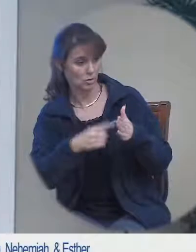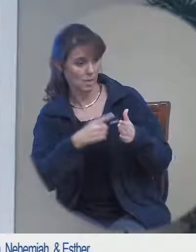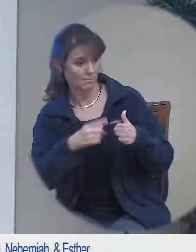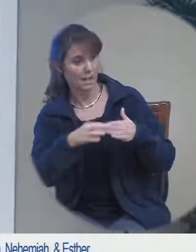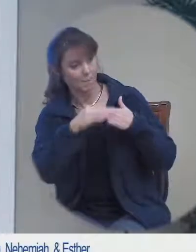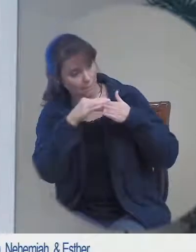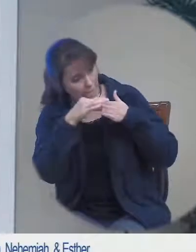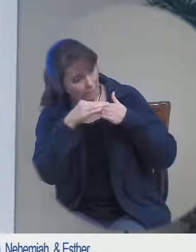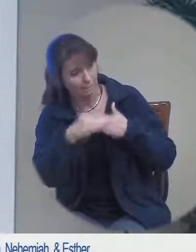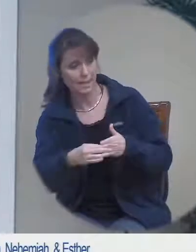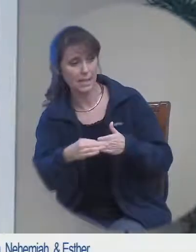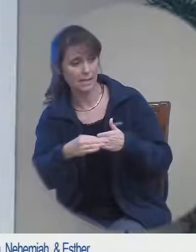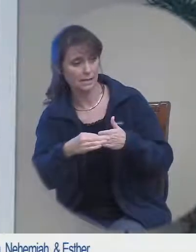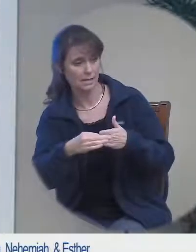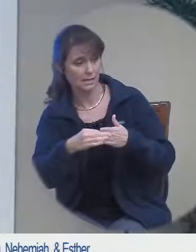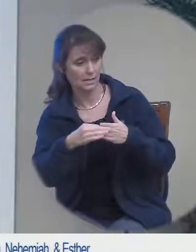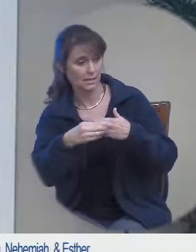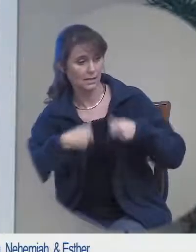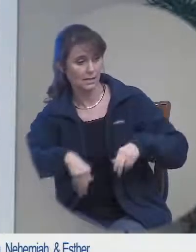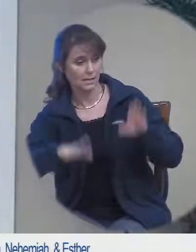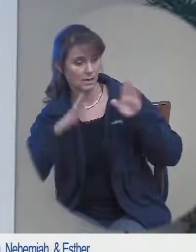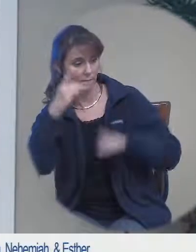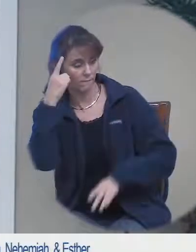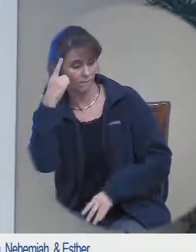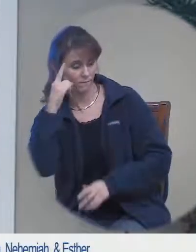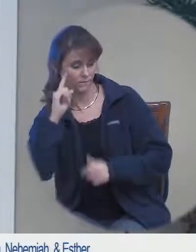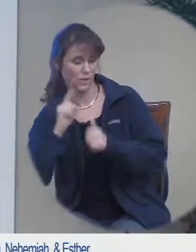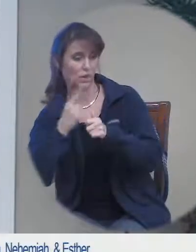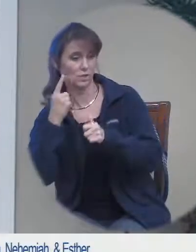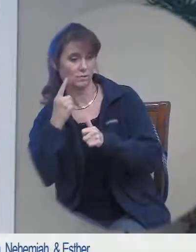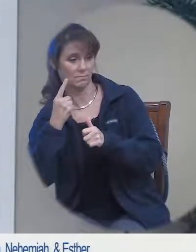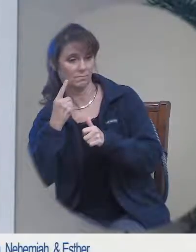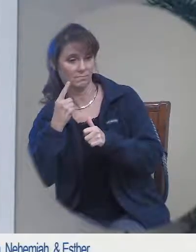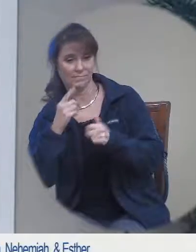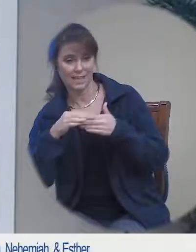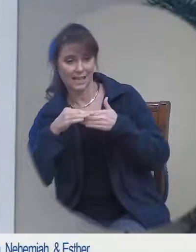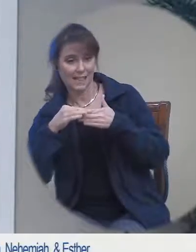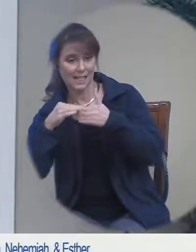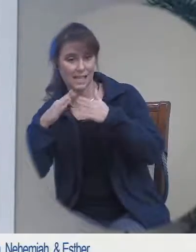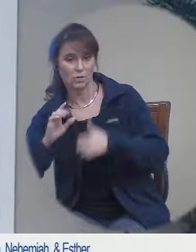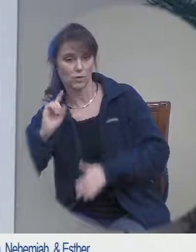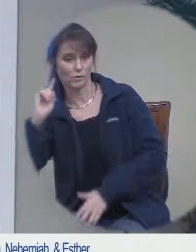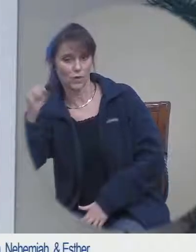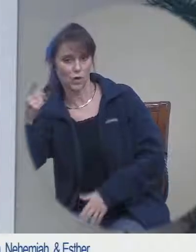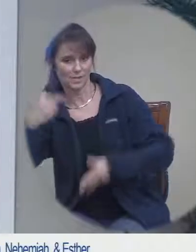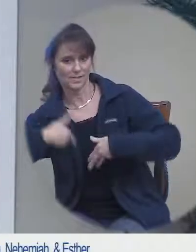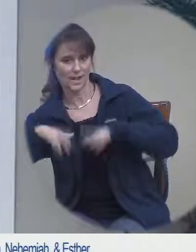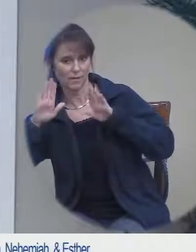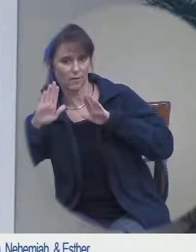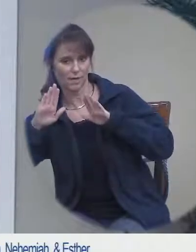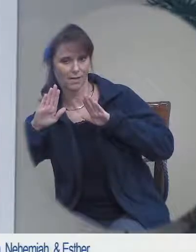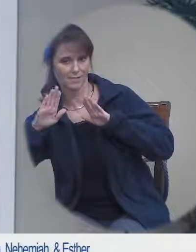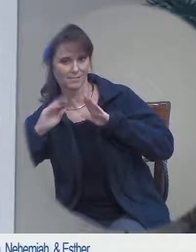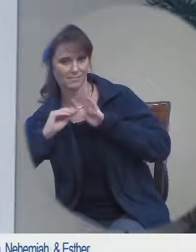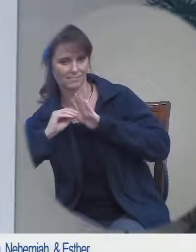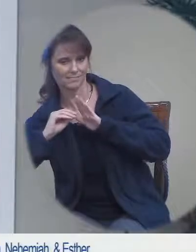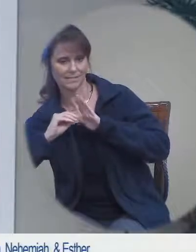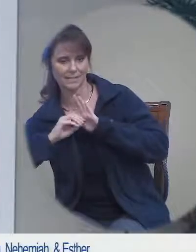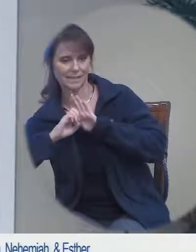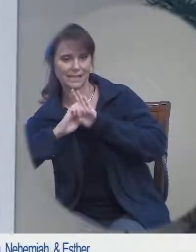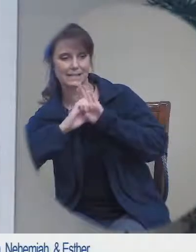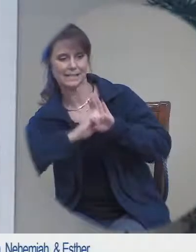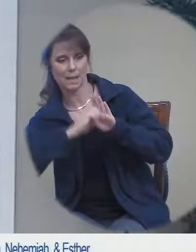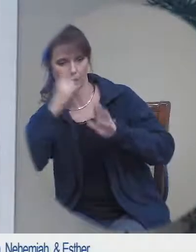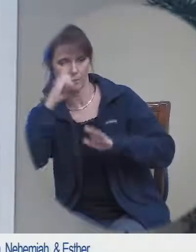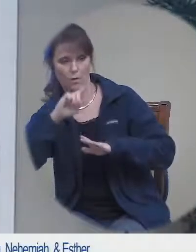in the sacrifice. Absolutely. Leaders can never ask people to do something that they're not willing to do themselves. And that's a great point, because that's one of